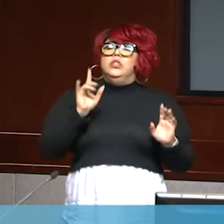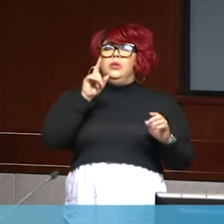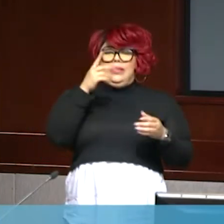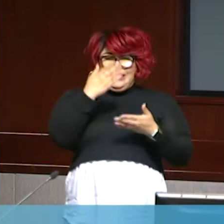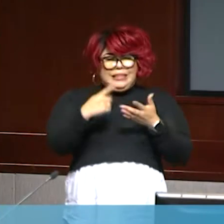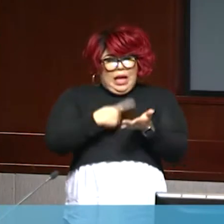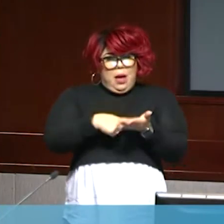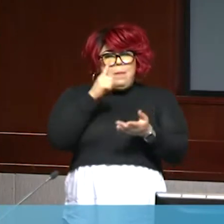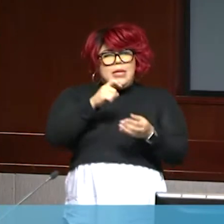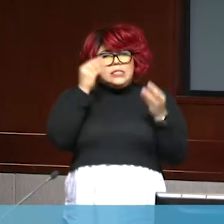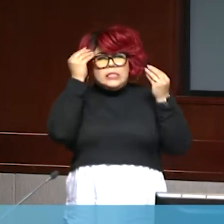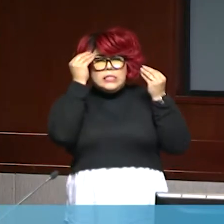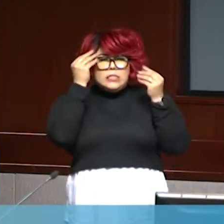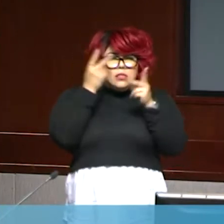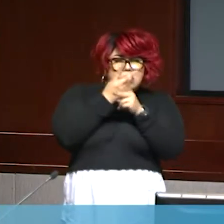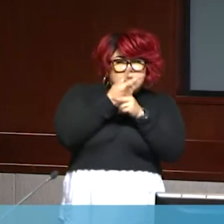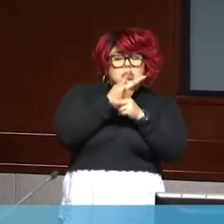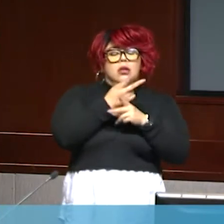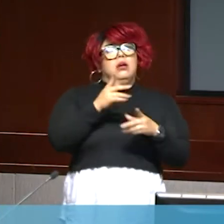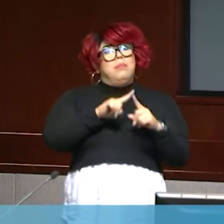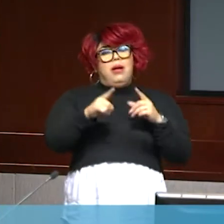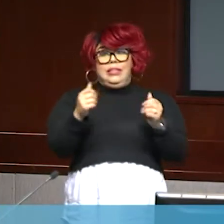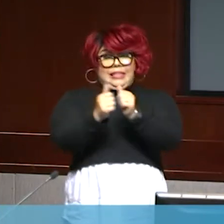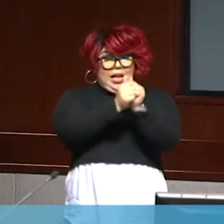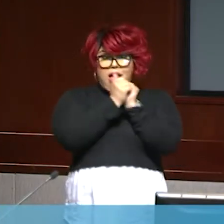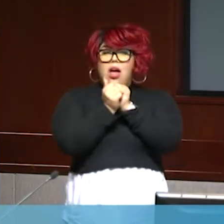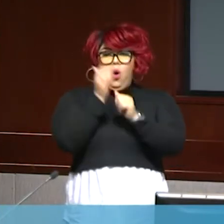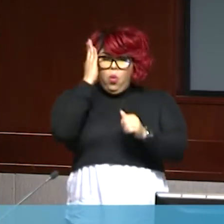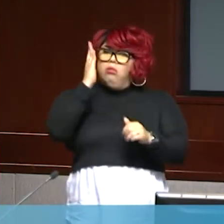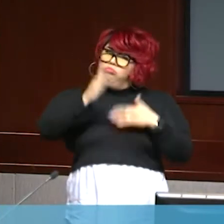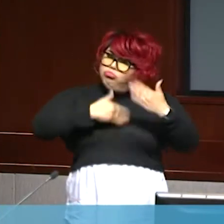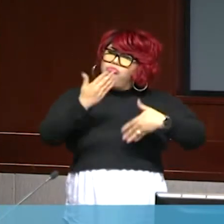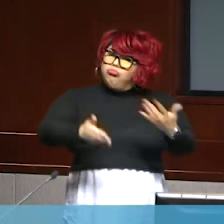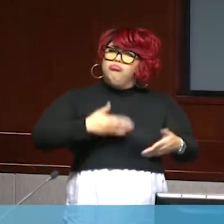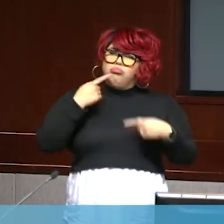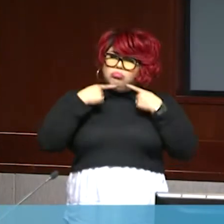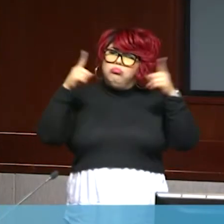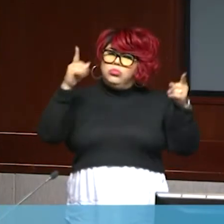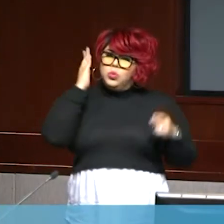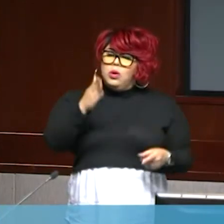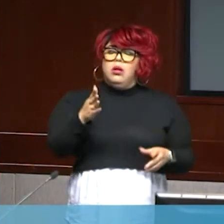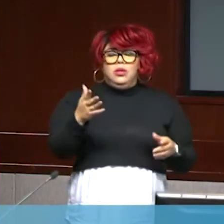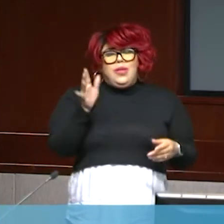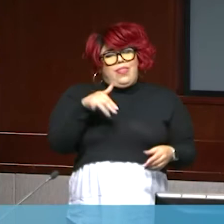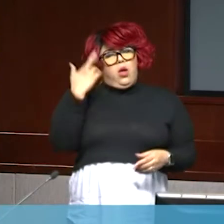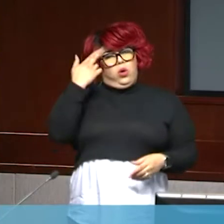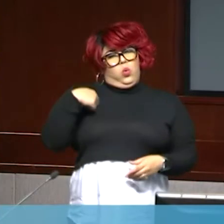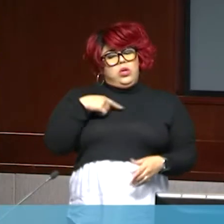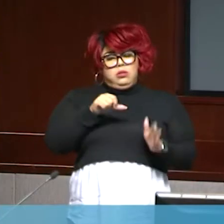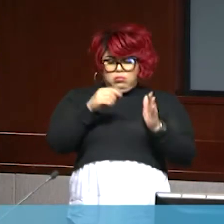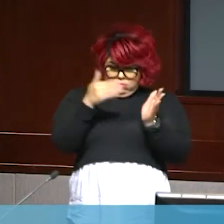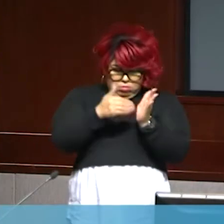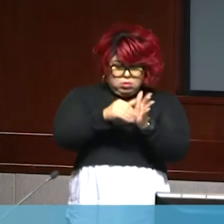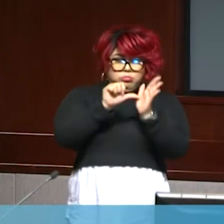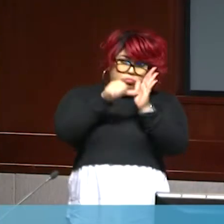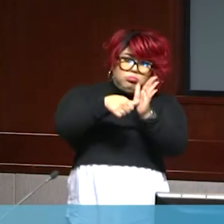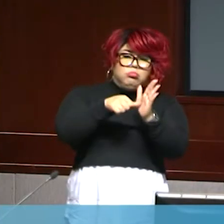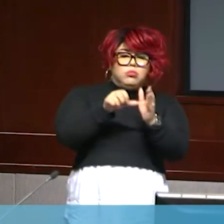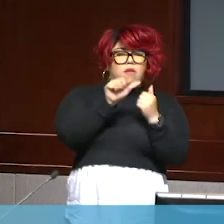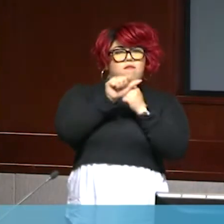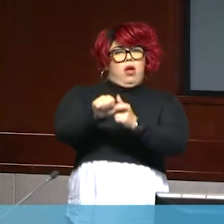So together, we're going to get through this, and we're going to just continue to emphasize the need to take those actions